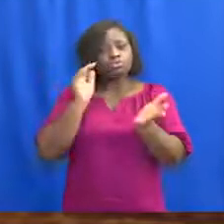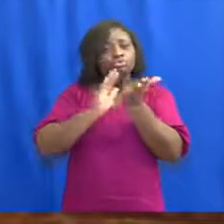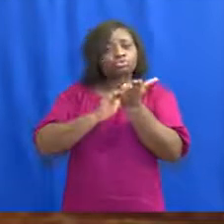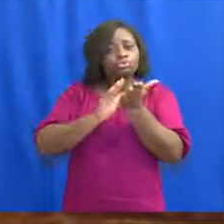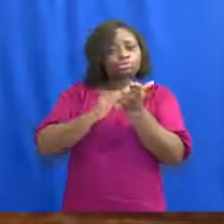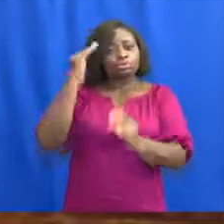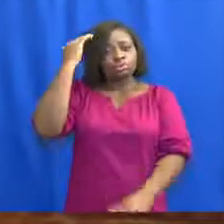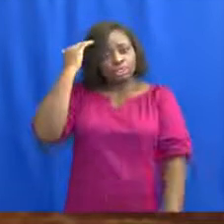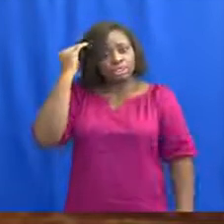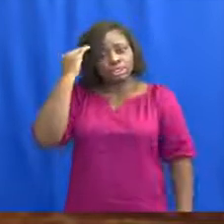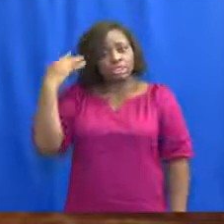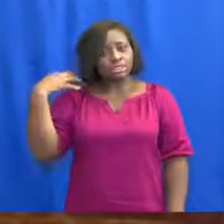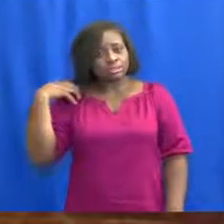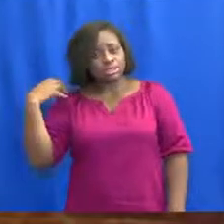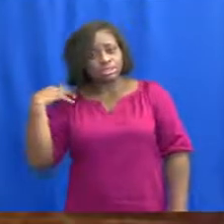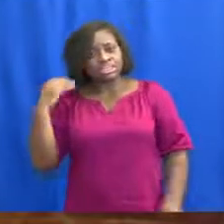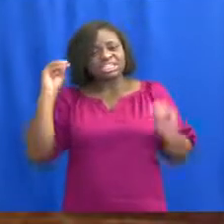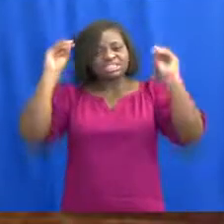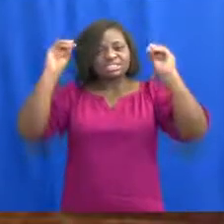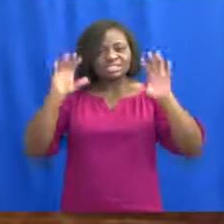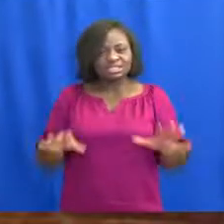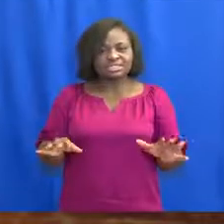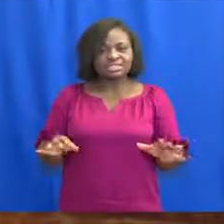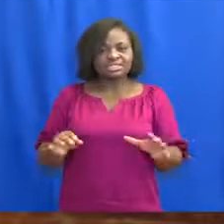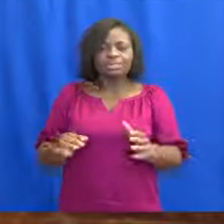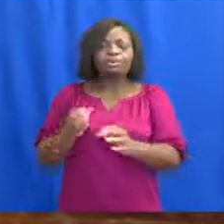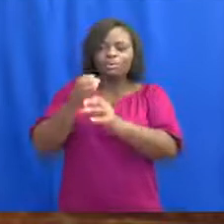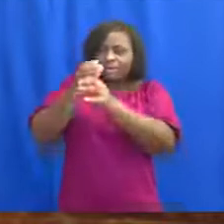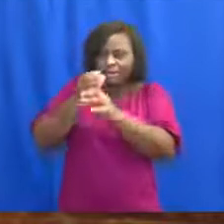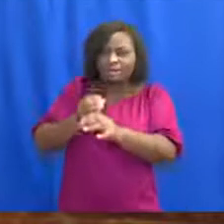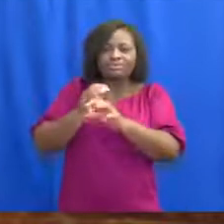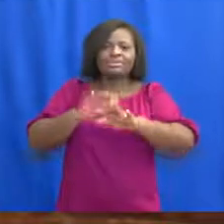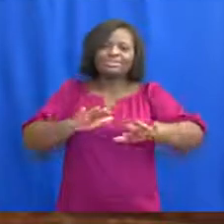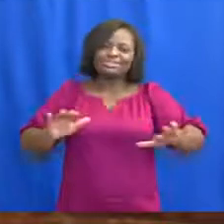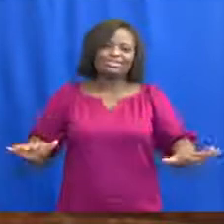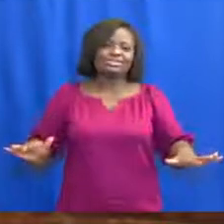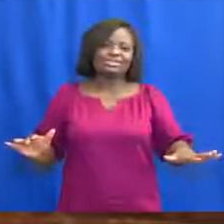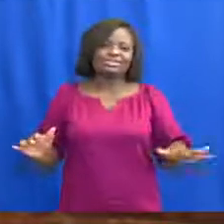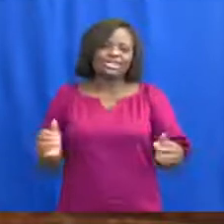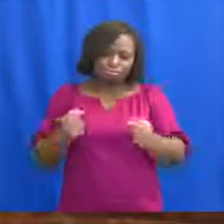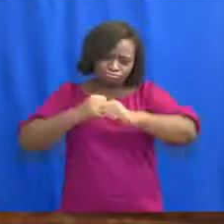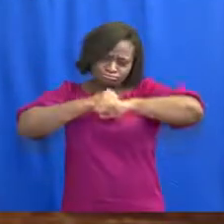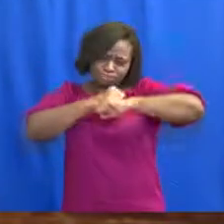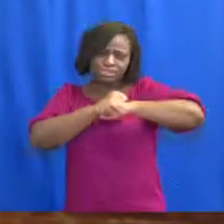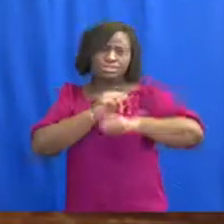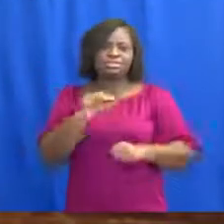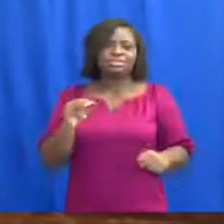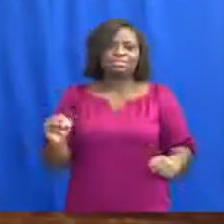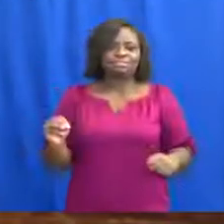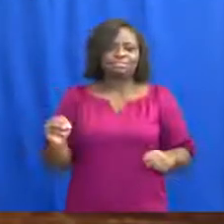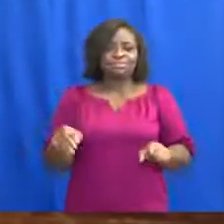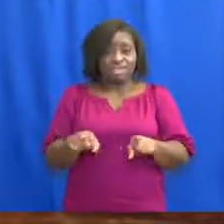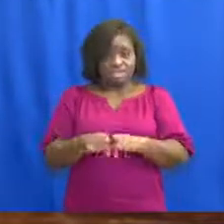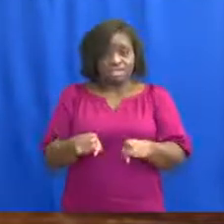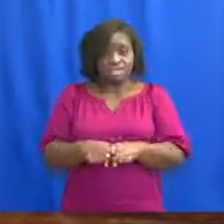for any teacher for. We school for no so abo wo ho ban sene